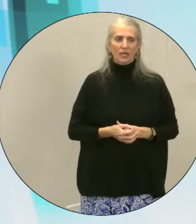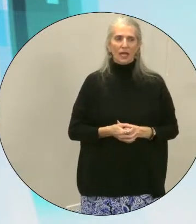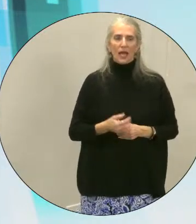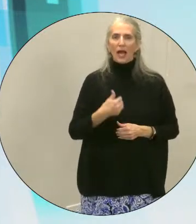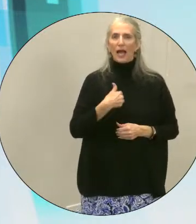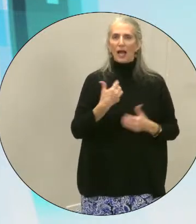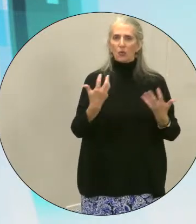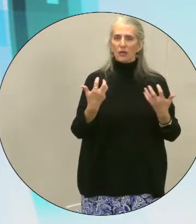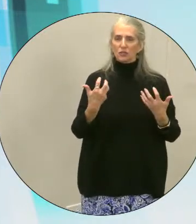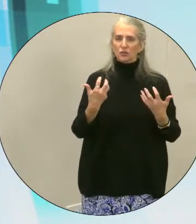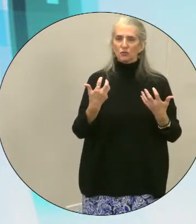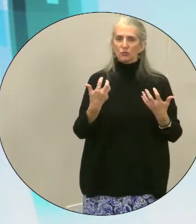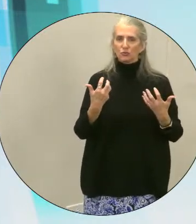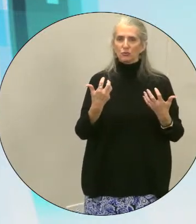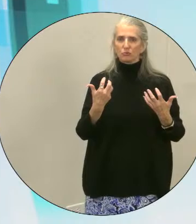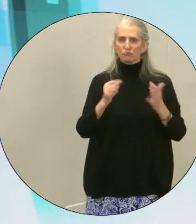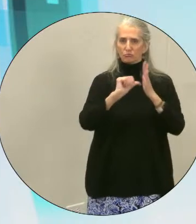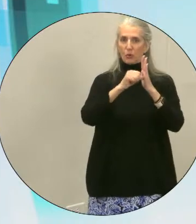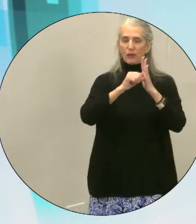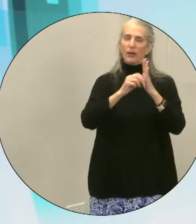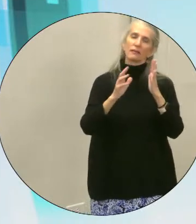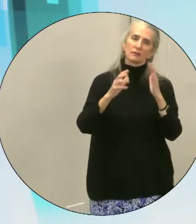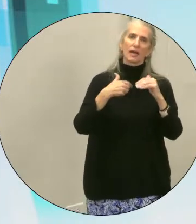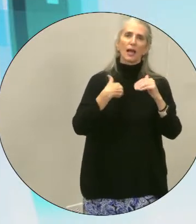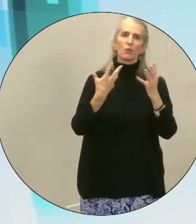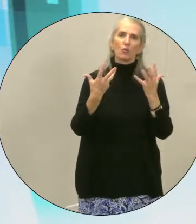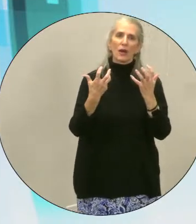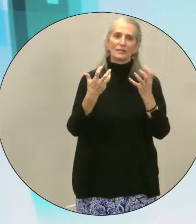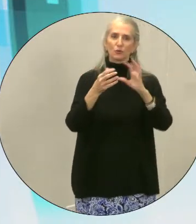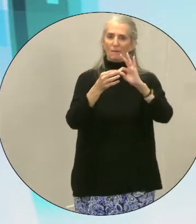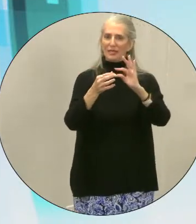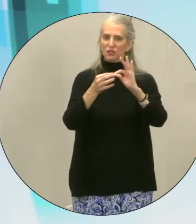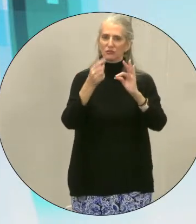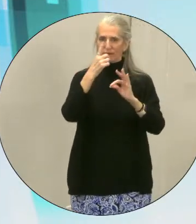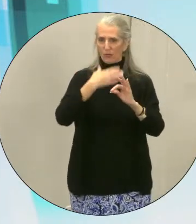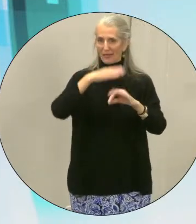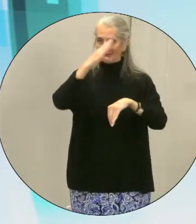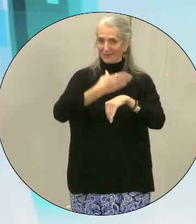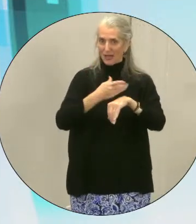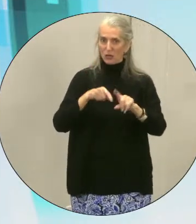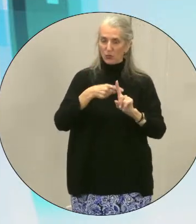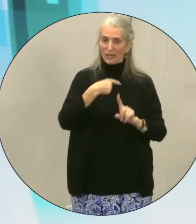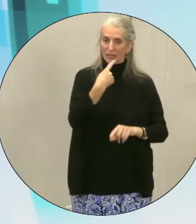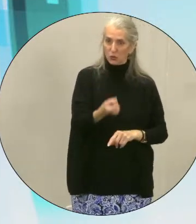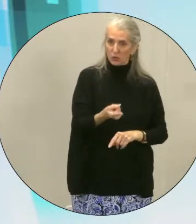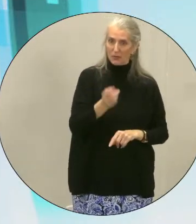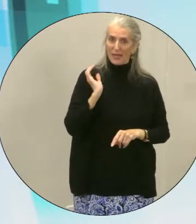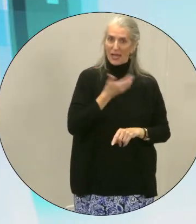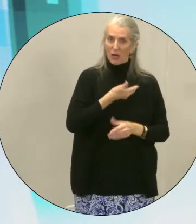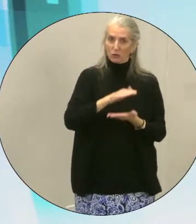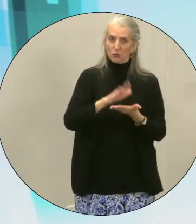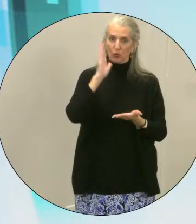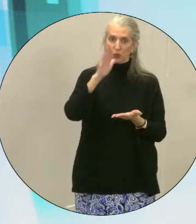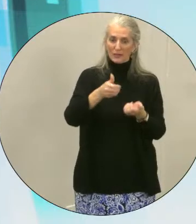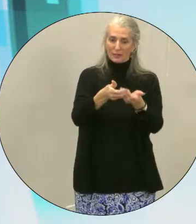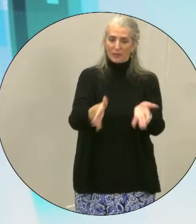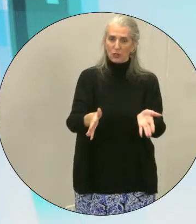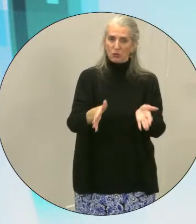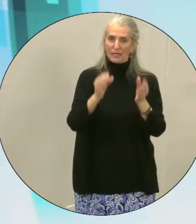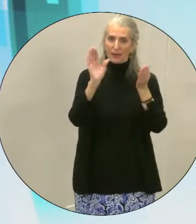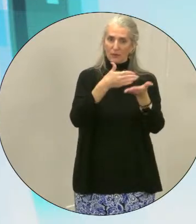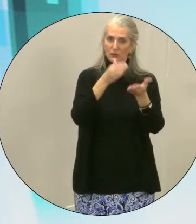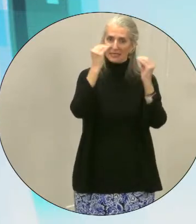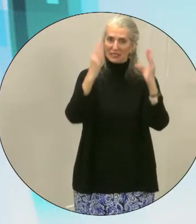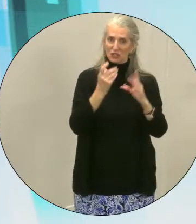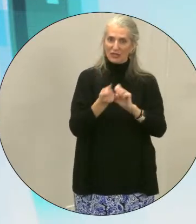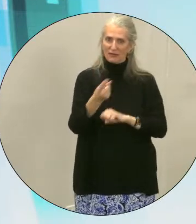I wanted to point out, I wanted to mention for my son, when I told him that our school was going to be losing the music teacher next